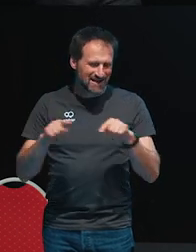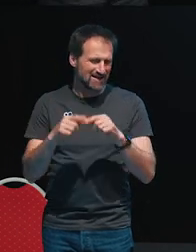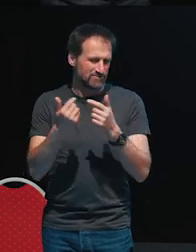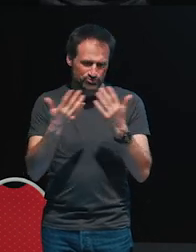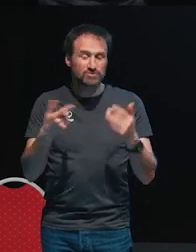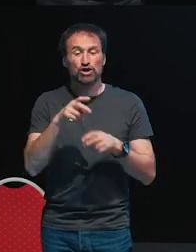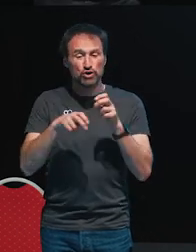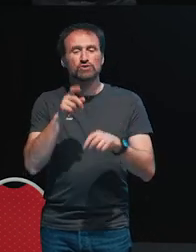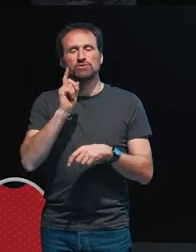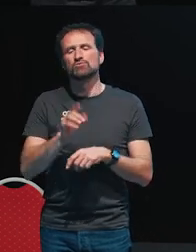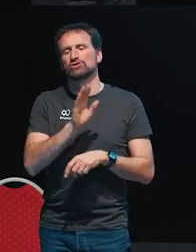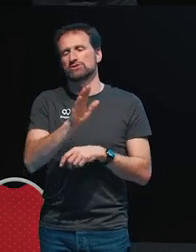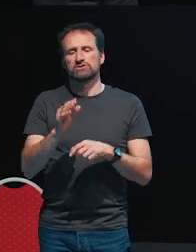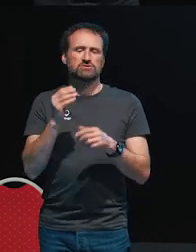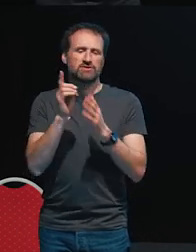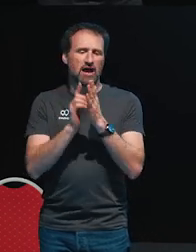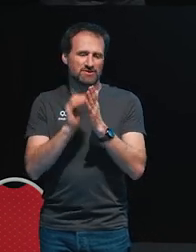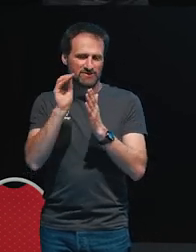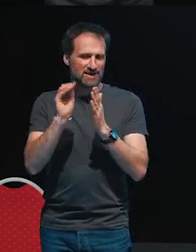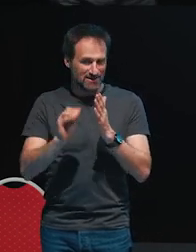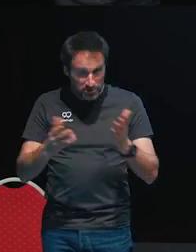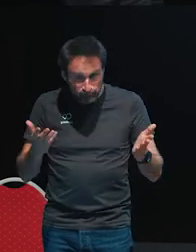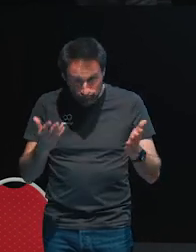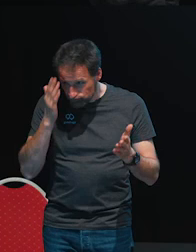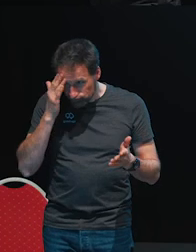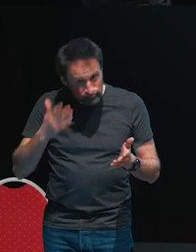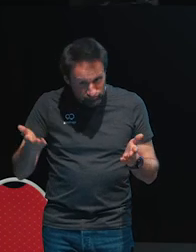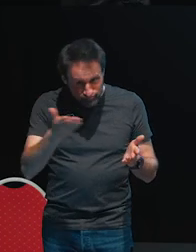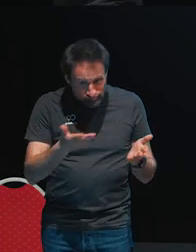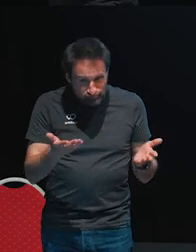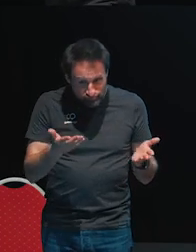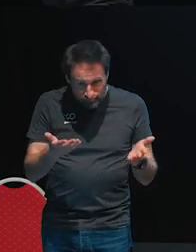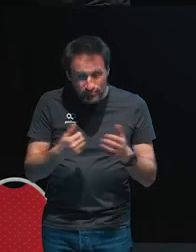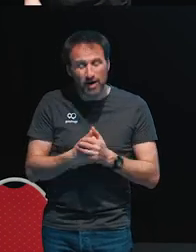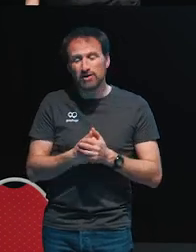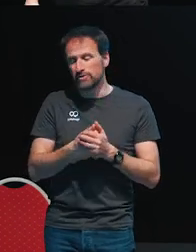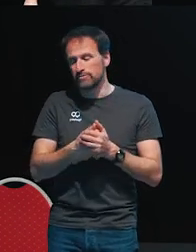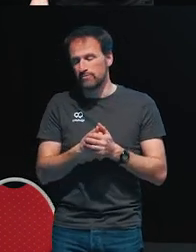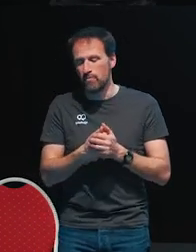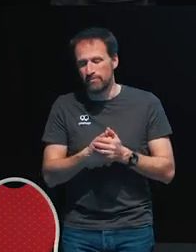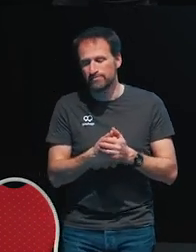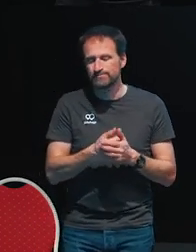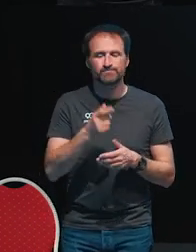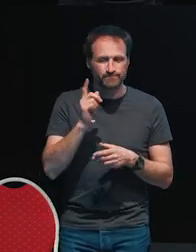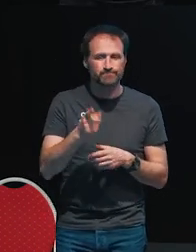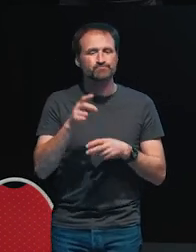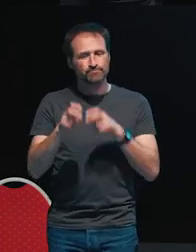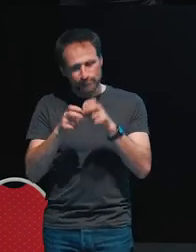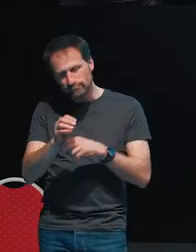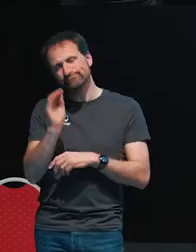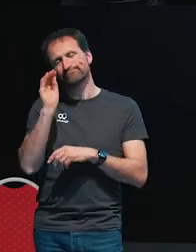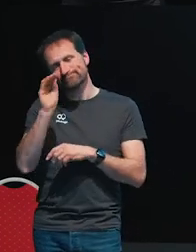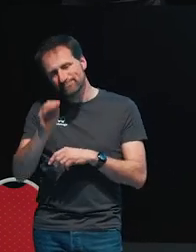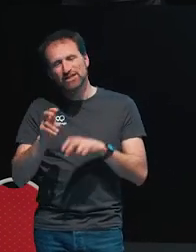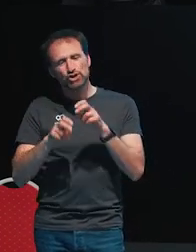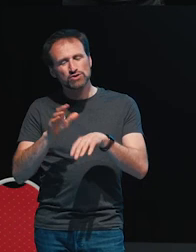their credentials. Sounds familiar, right? It does. So the user enters their credentials, a username,